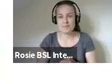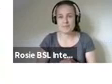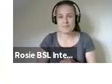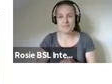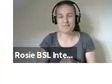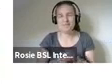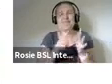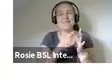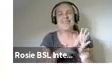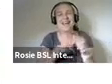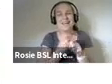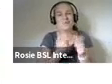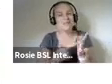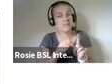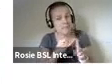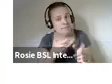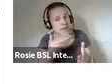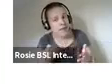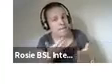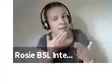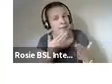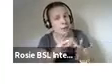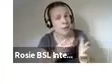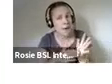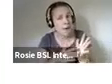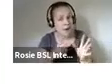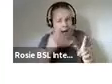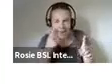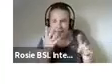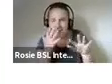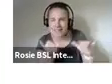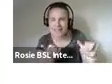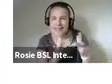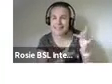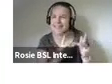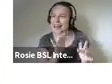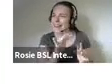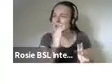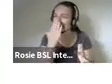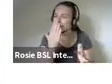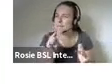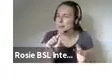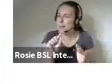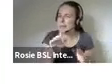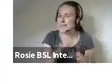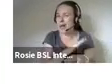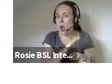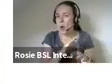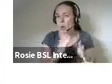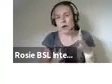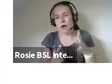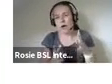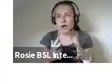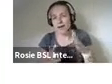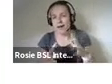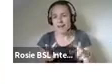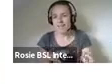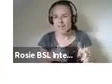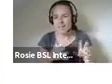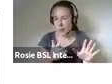Lovely. Thank you, Emma. I think we probably tested the internet a little bit there. It seemed to be a little bit slow running the video, but I think you got the gist